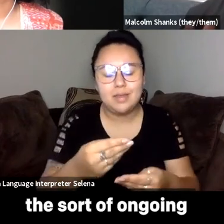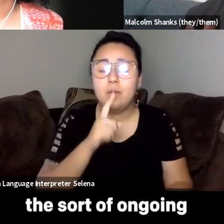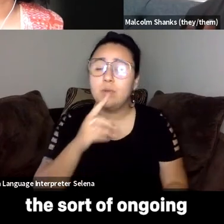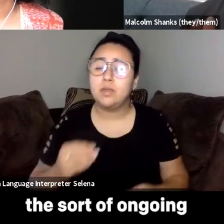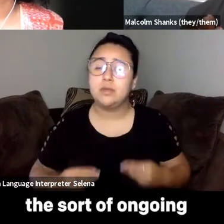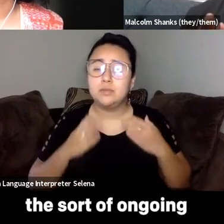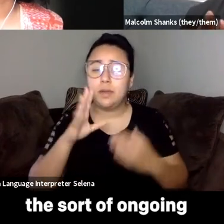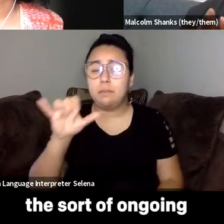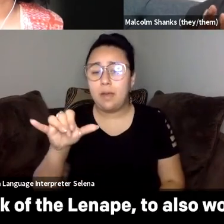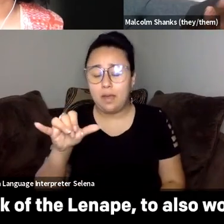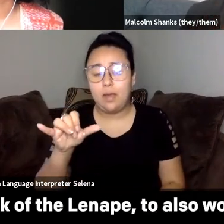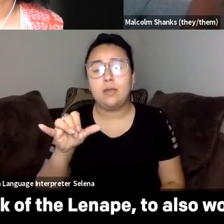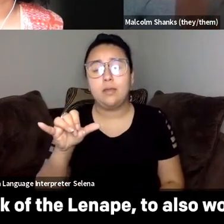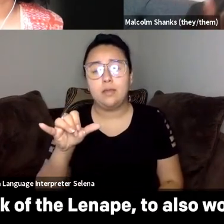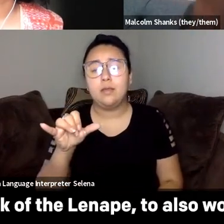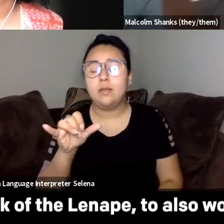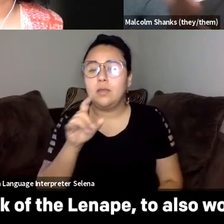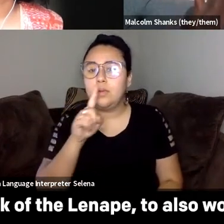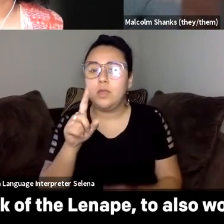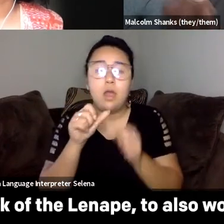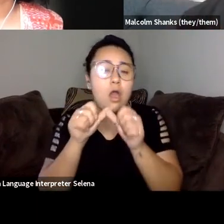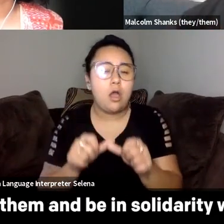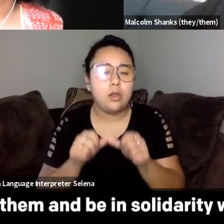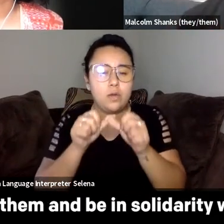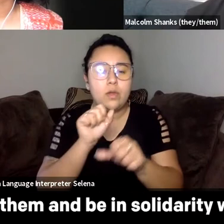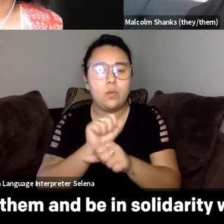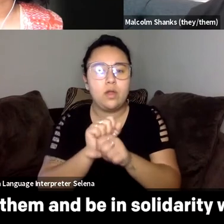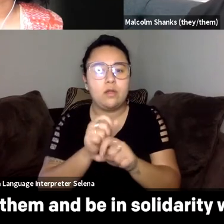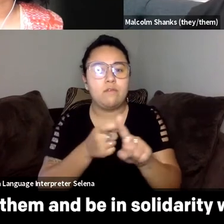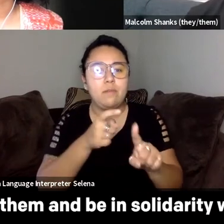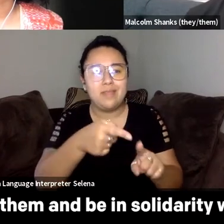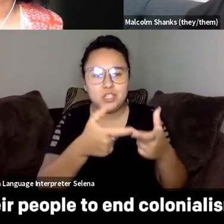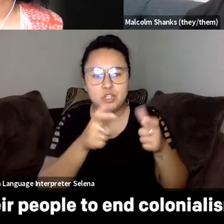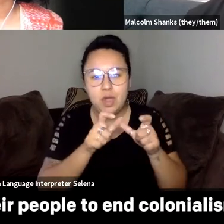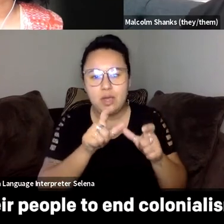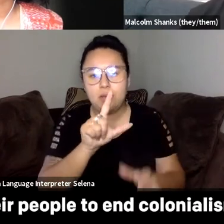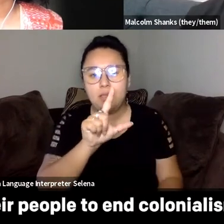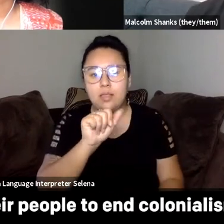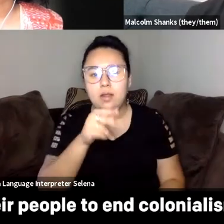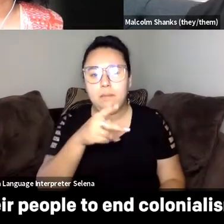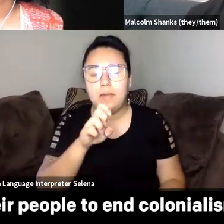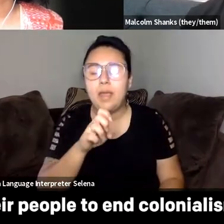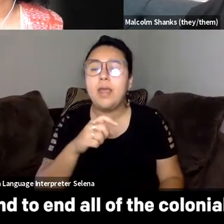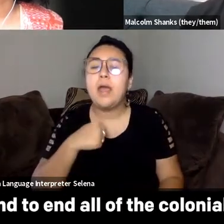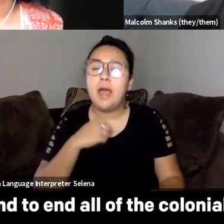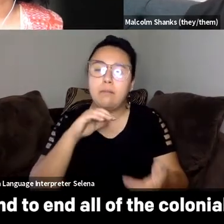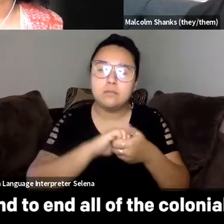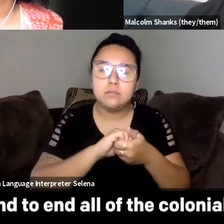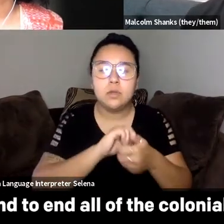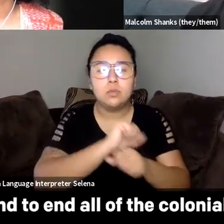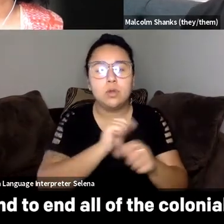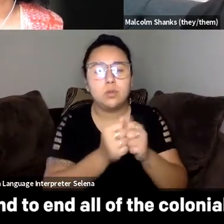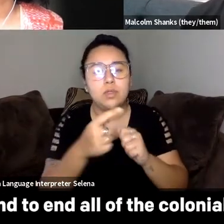inspired by the sort of ongoing work of the Lenape to also work with them and be in solidarity with their people to